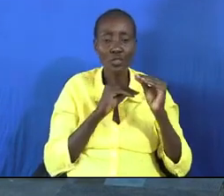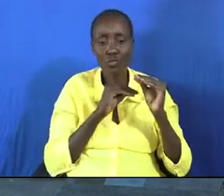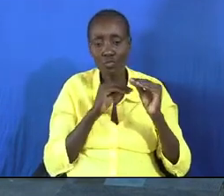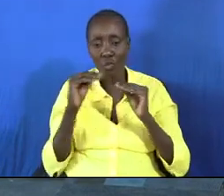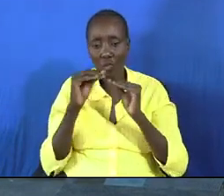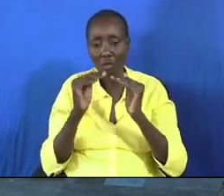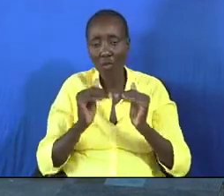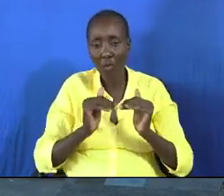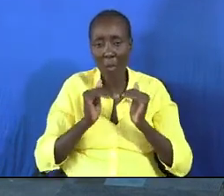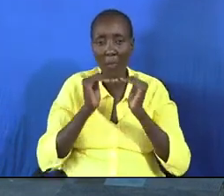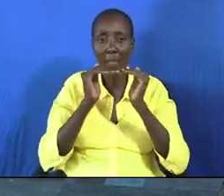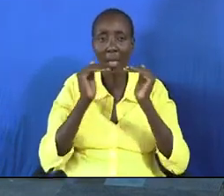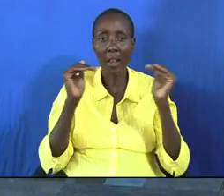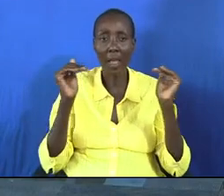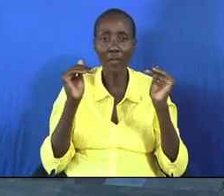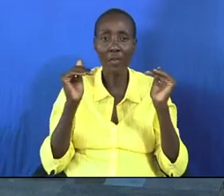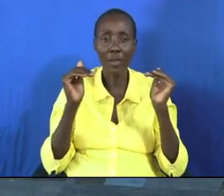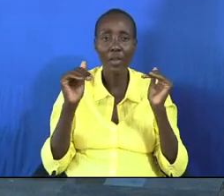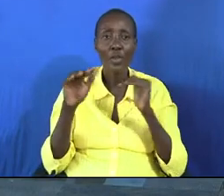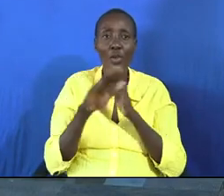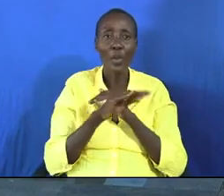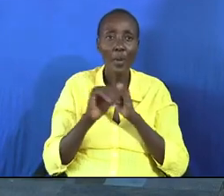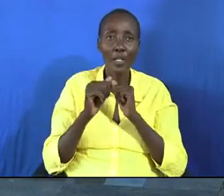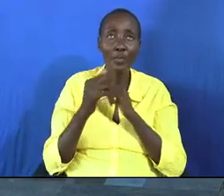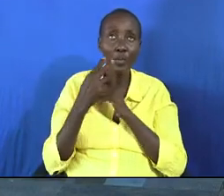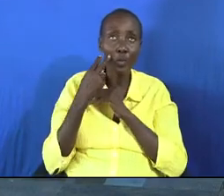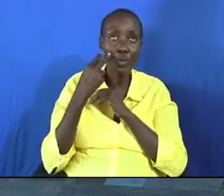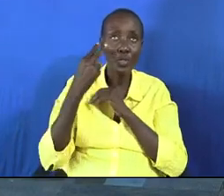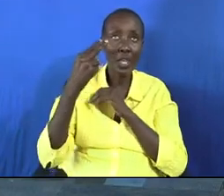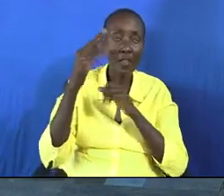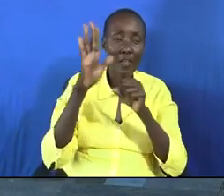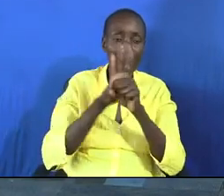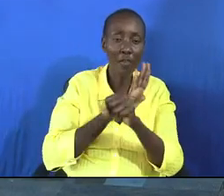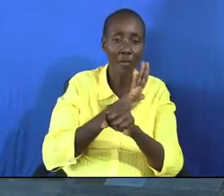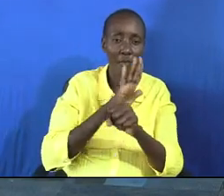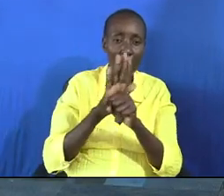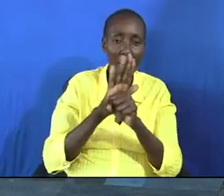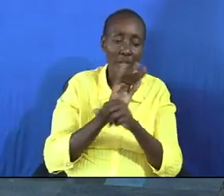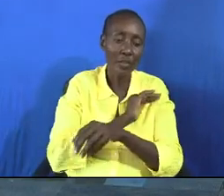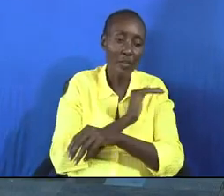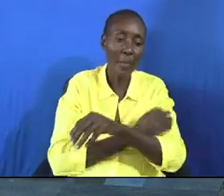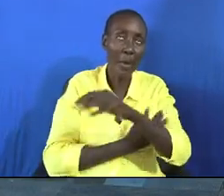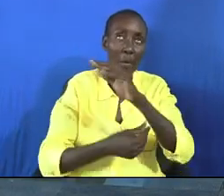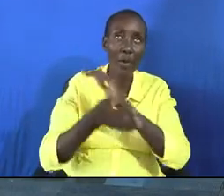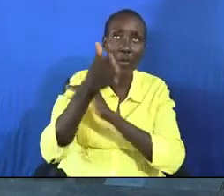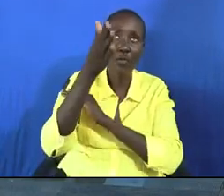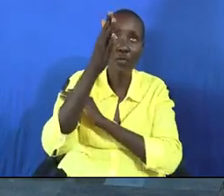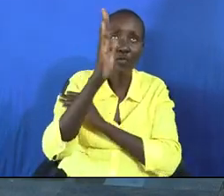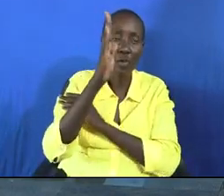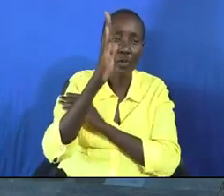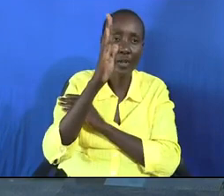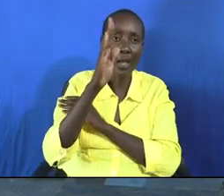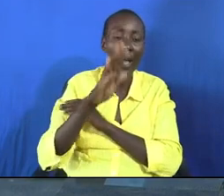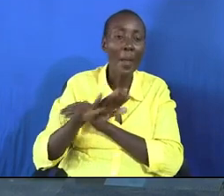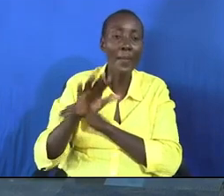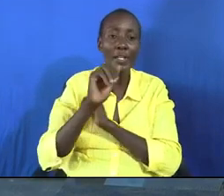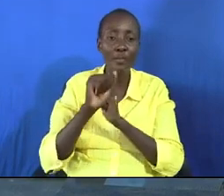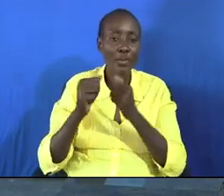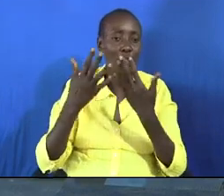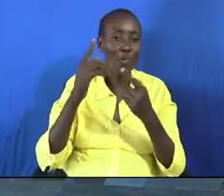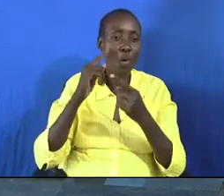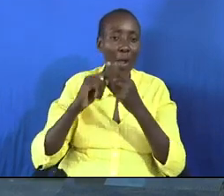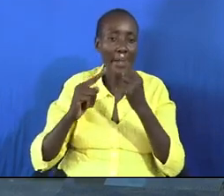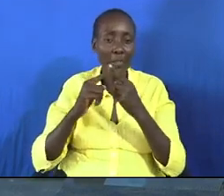level to where we can see the manifestations of God's power, where we can see